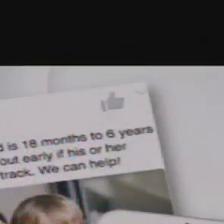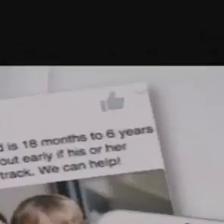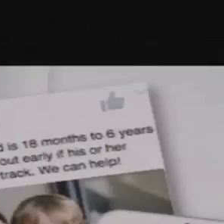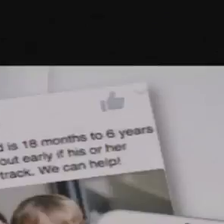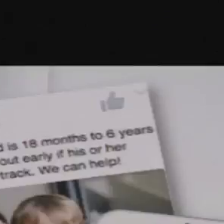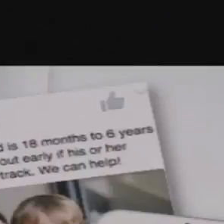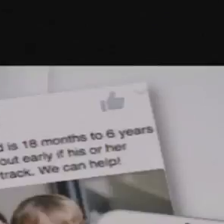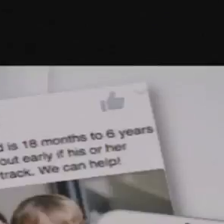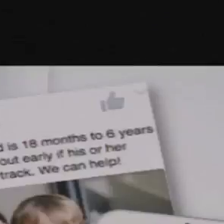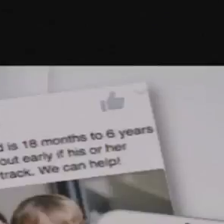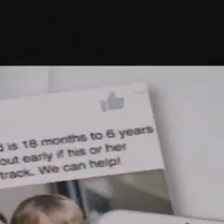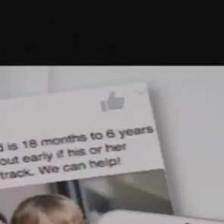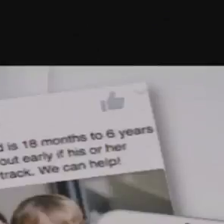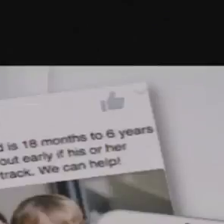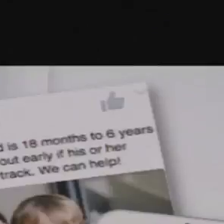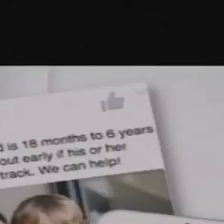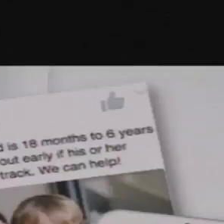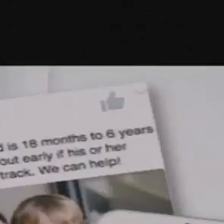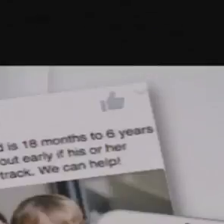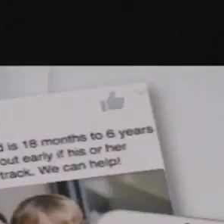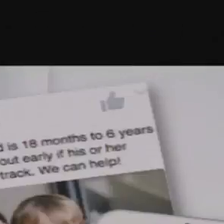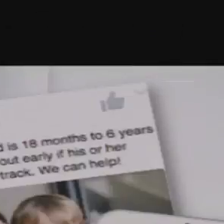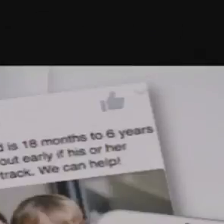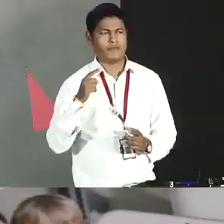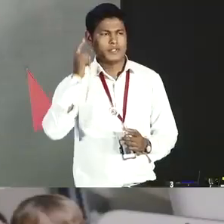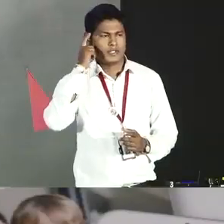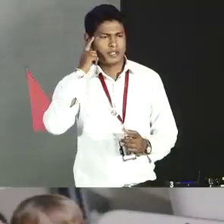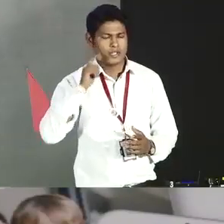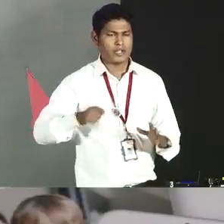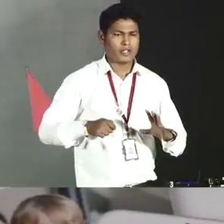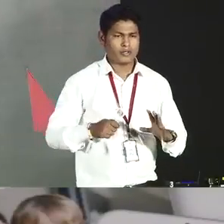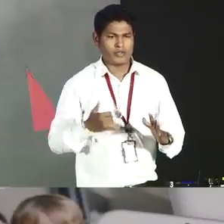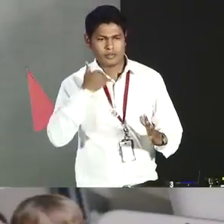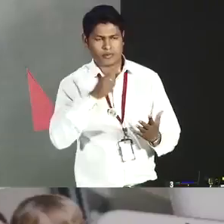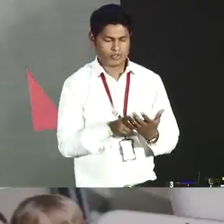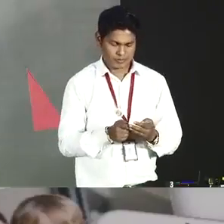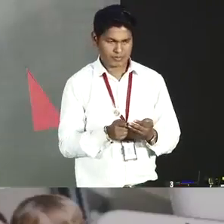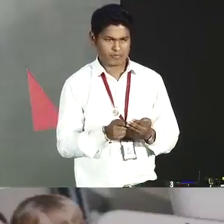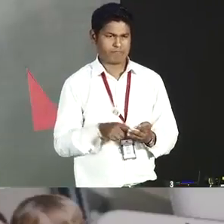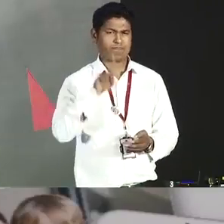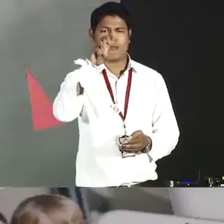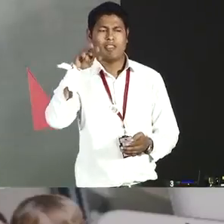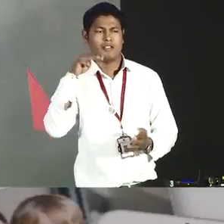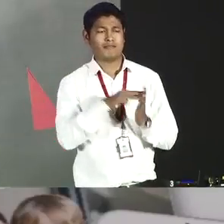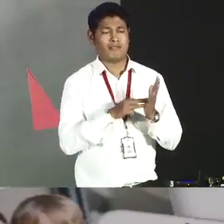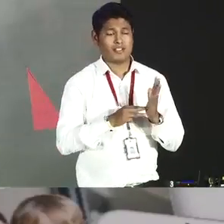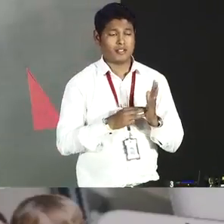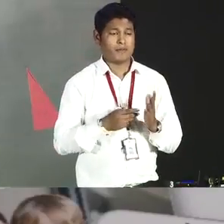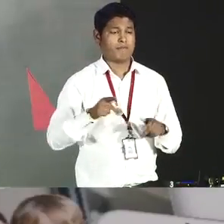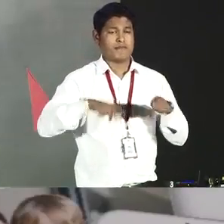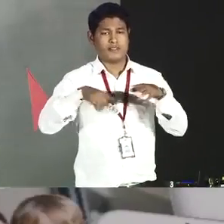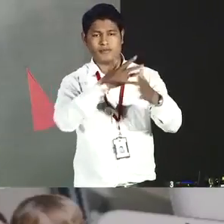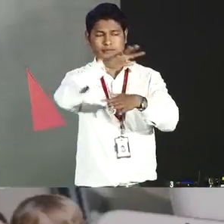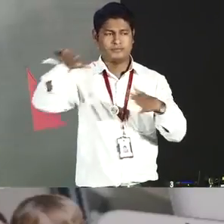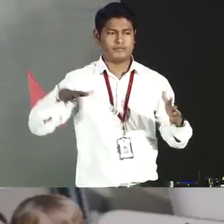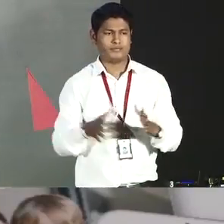talk. But mobile technology allows you to reach out to tens and tens of millions of people. And so that's what we've started doing.